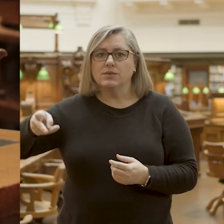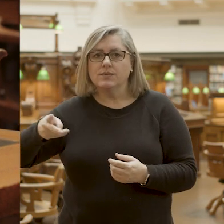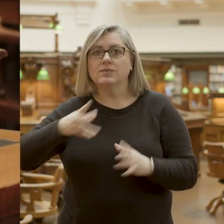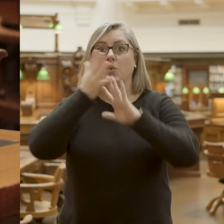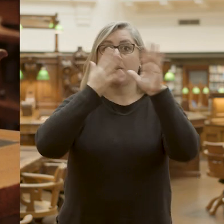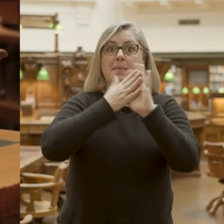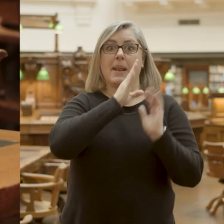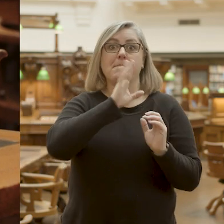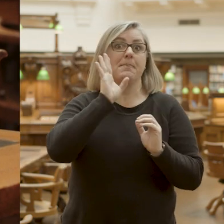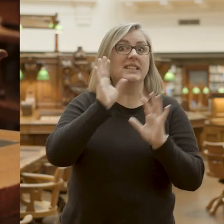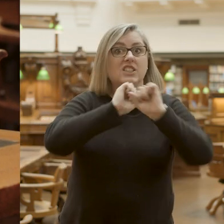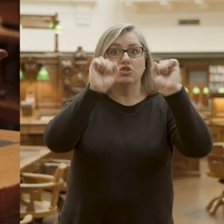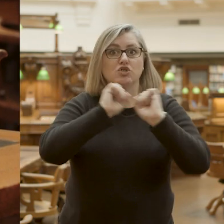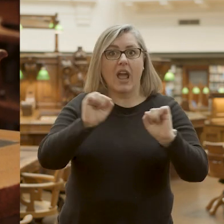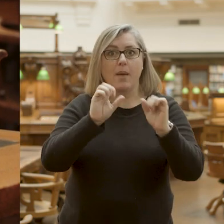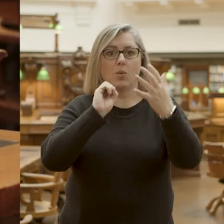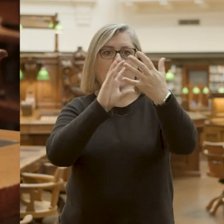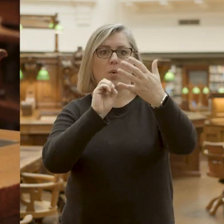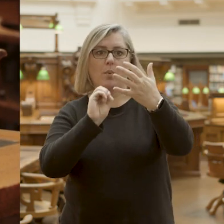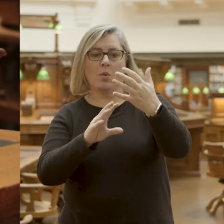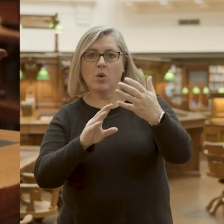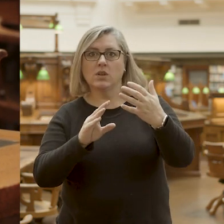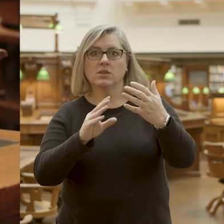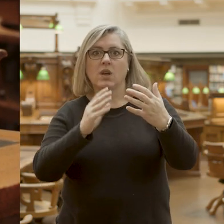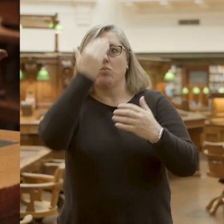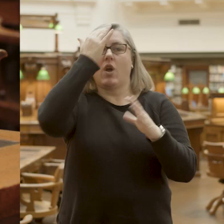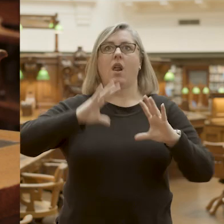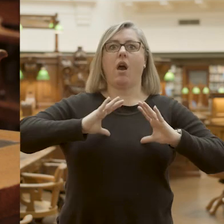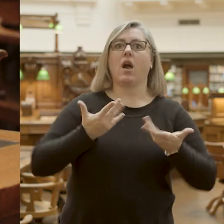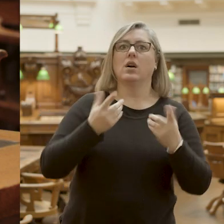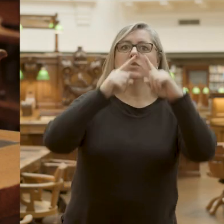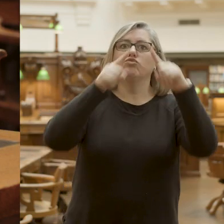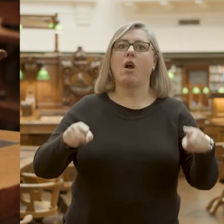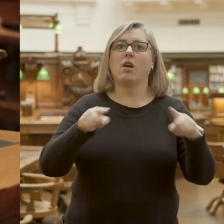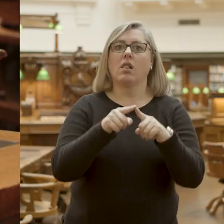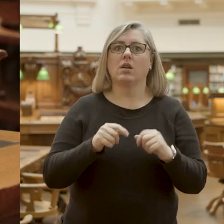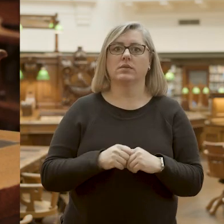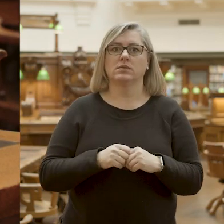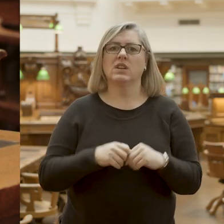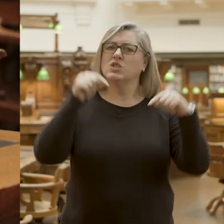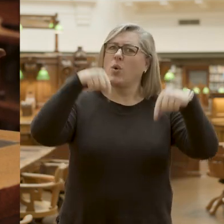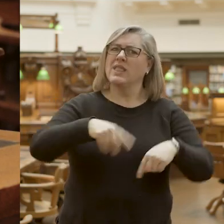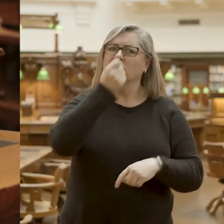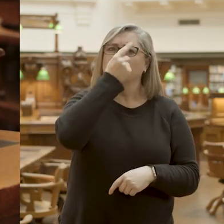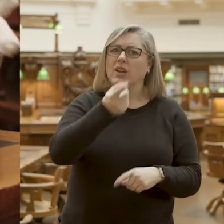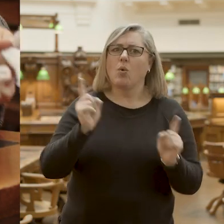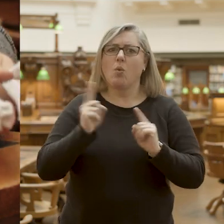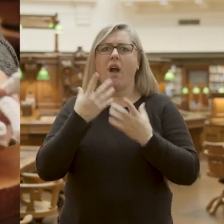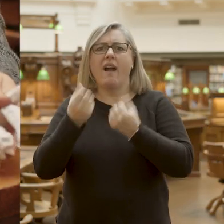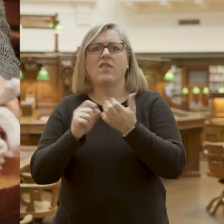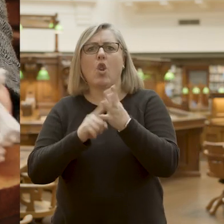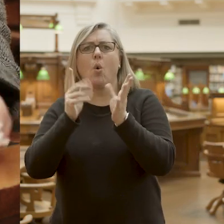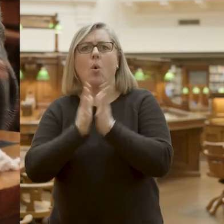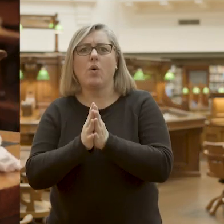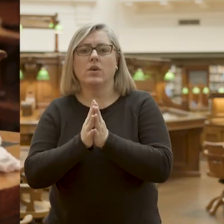shapes into the shape of a triangle. So, what law do we use for this trick here? Well,